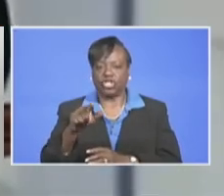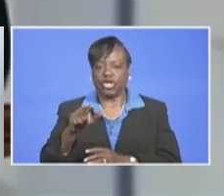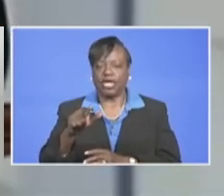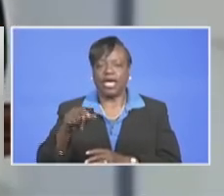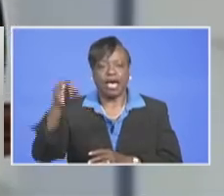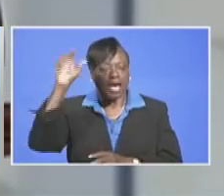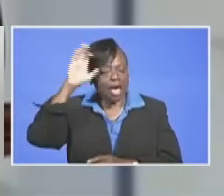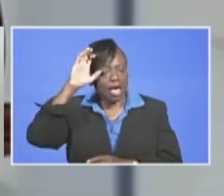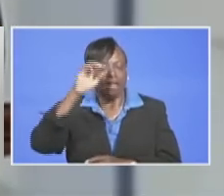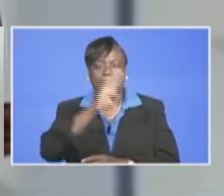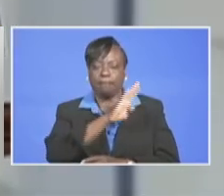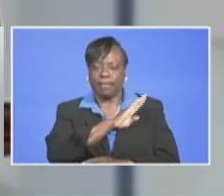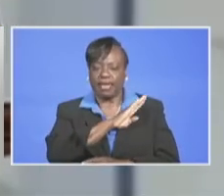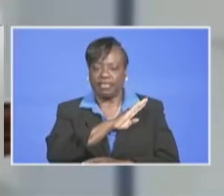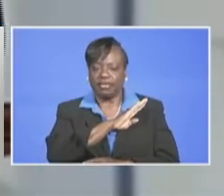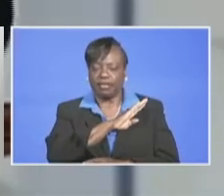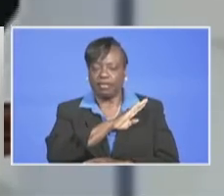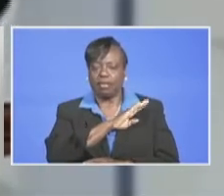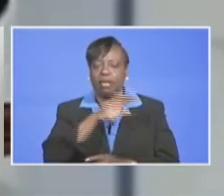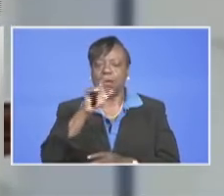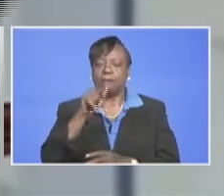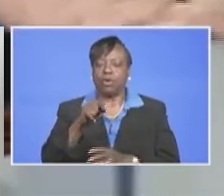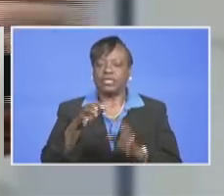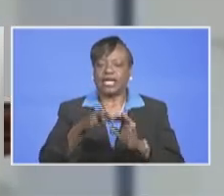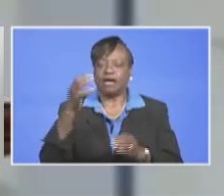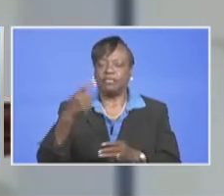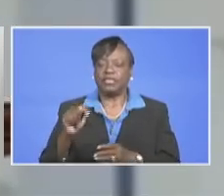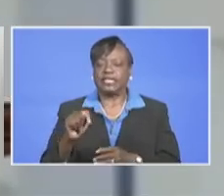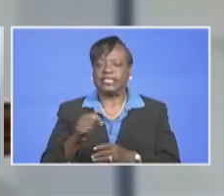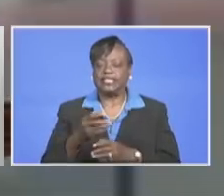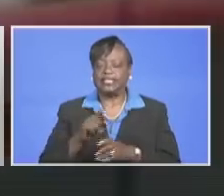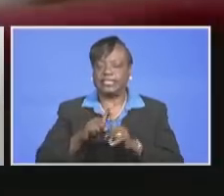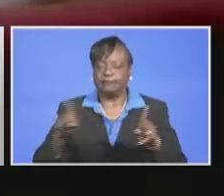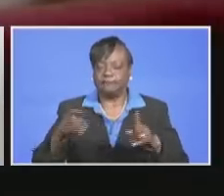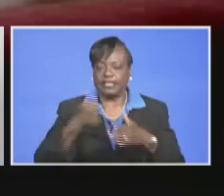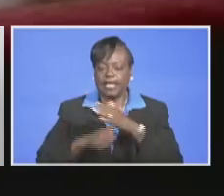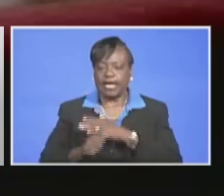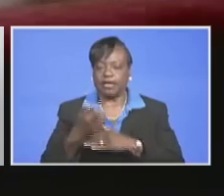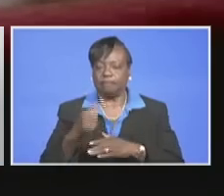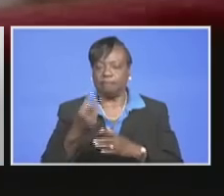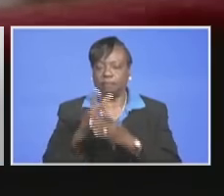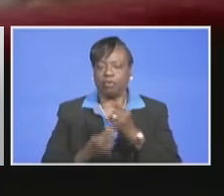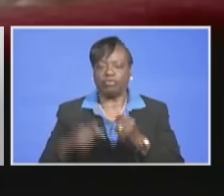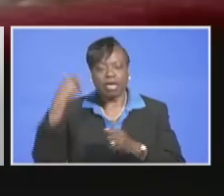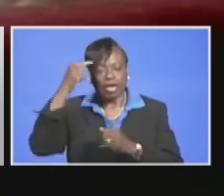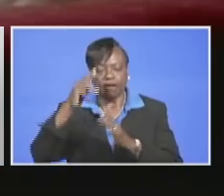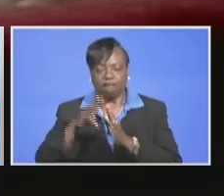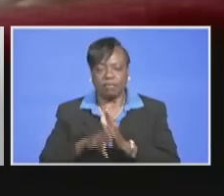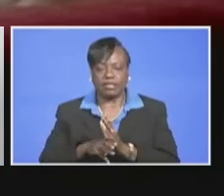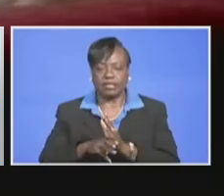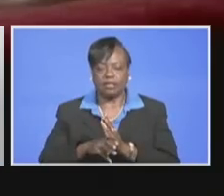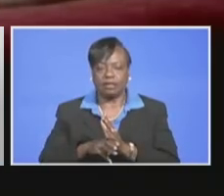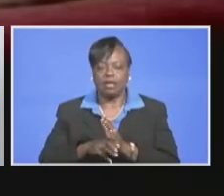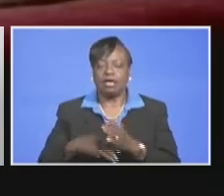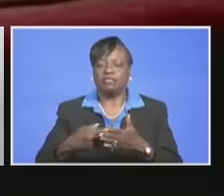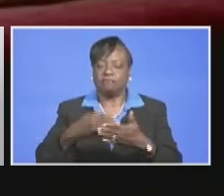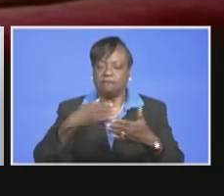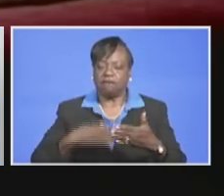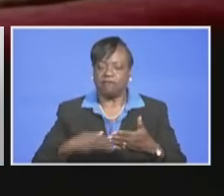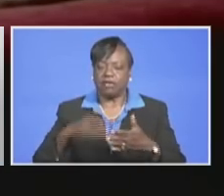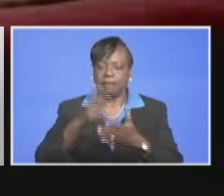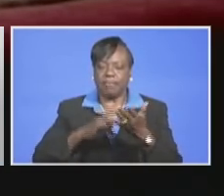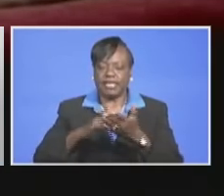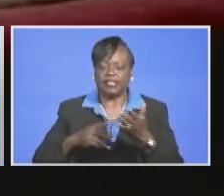the Honourable Carl Bethel, sought to point out the differences under both governments. The previous piece of legislation, he said, was